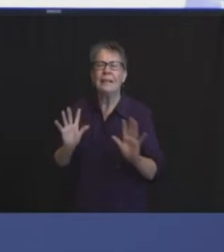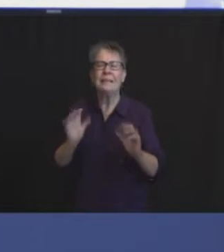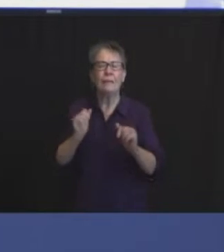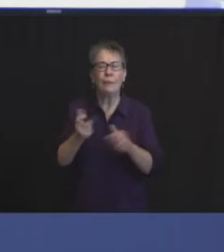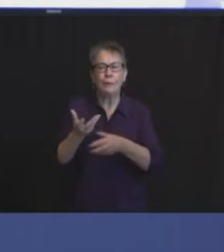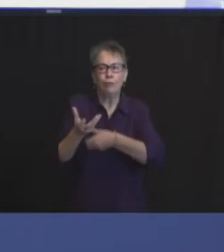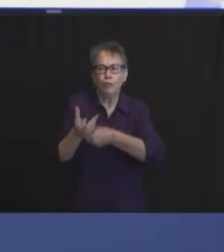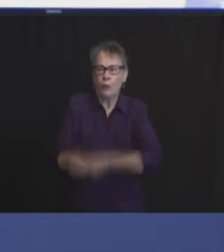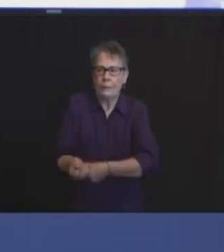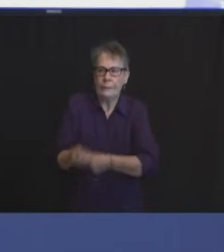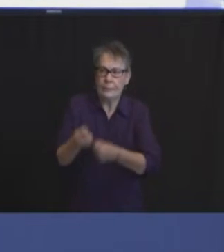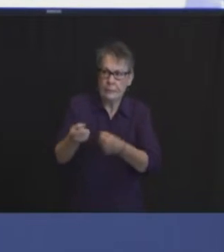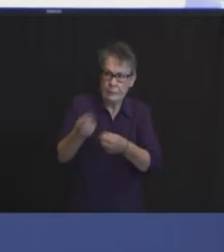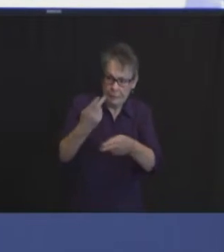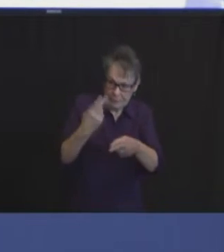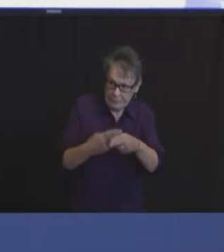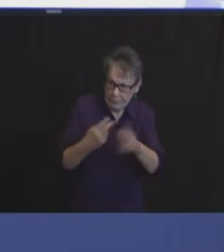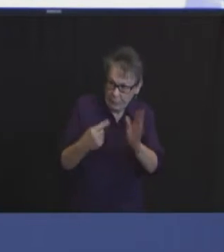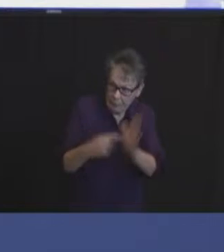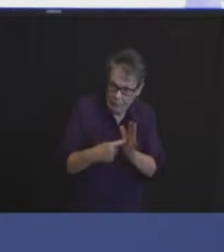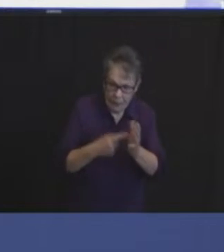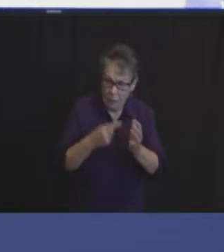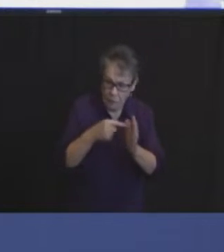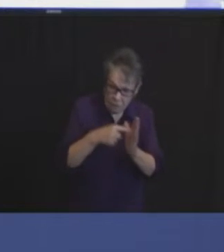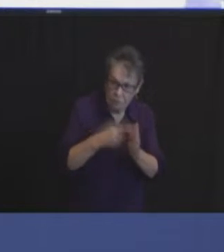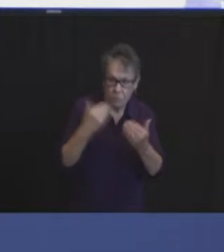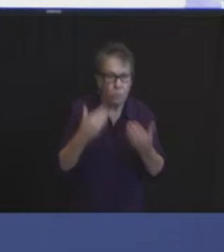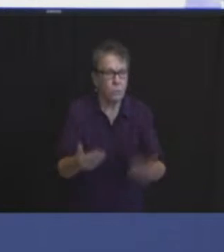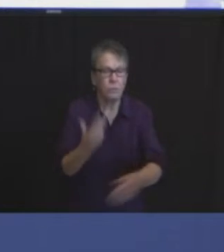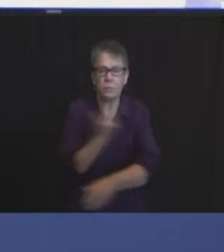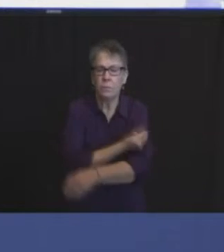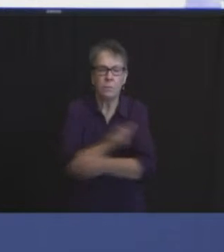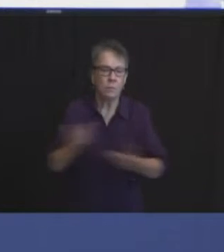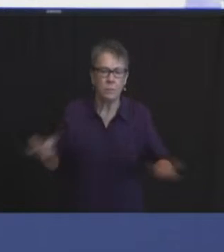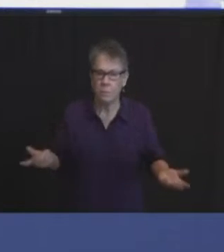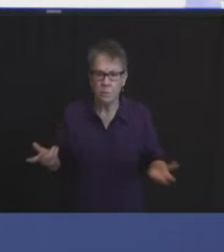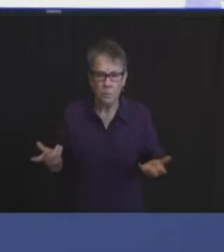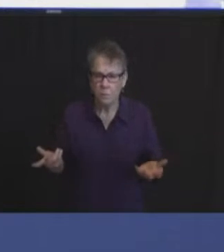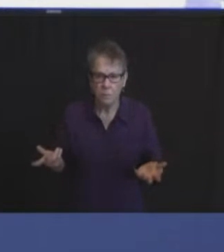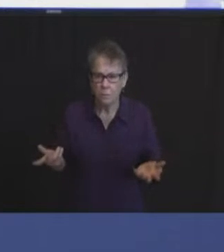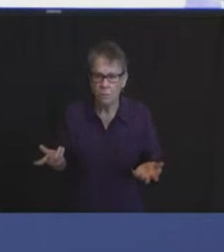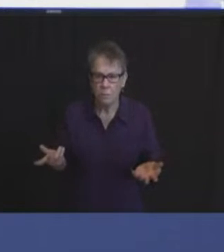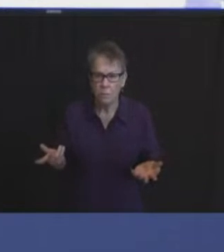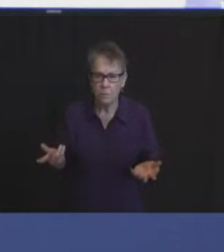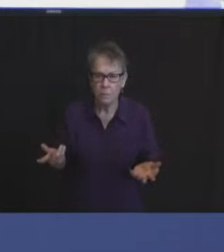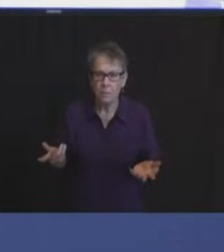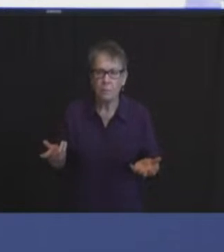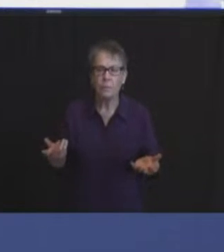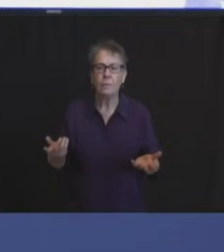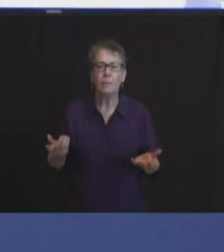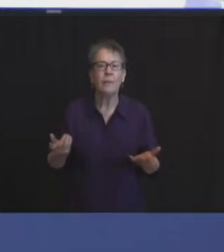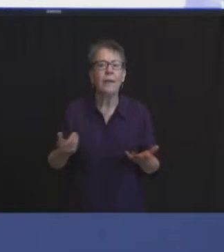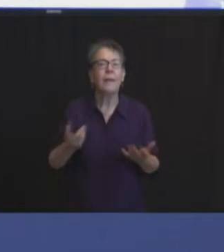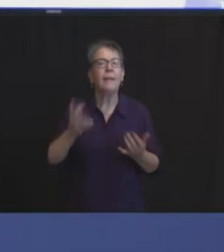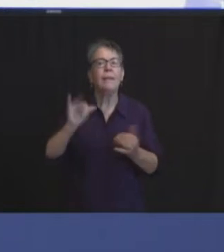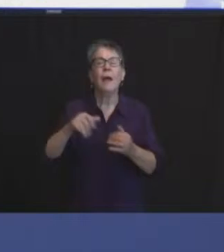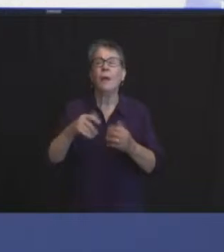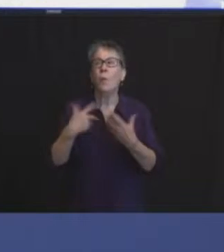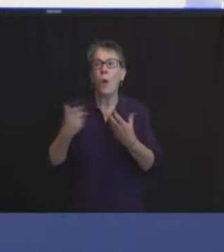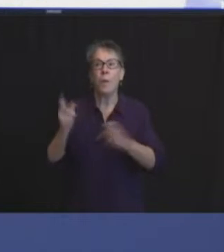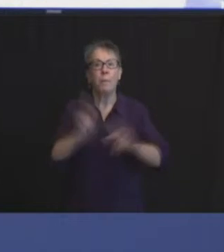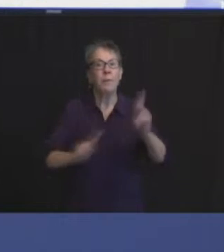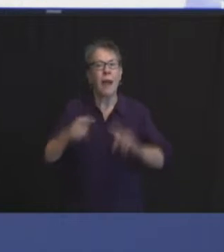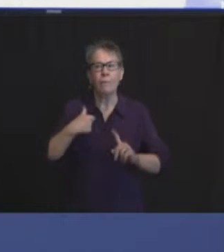want it to be a positive experience because it will set the stage for future vaccinations. So,